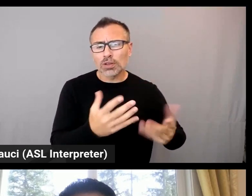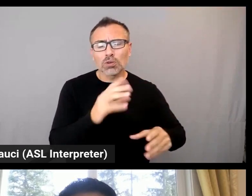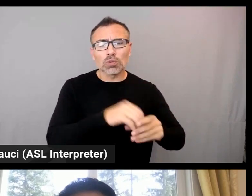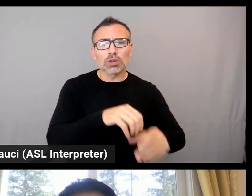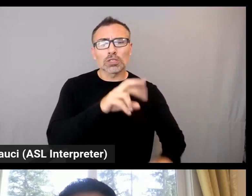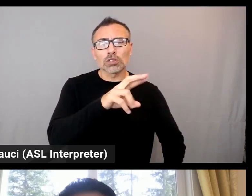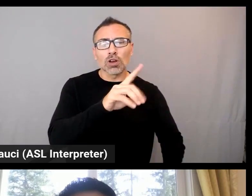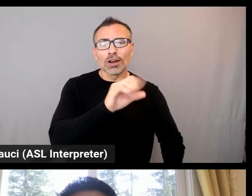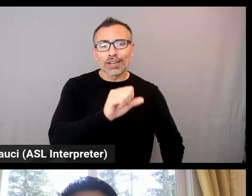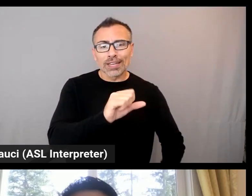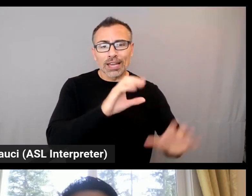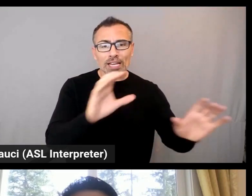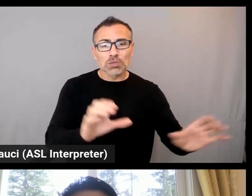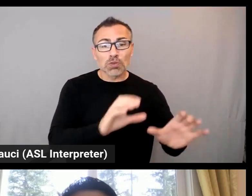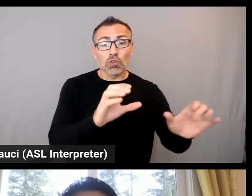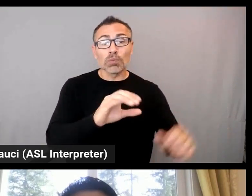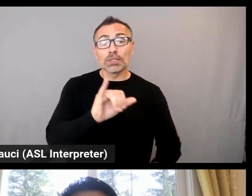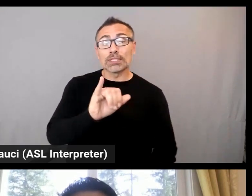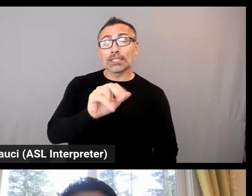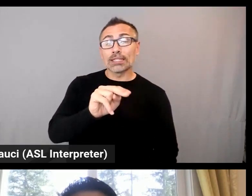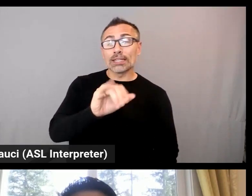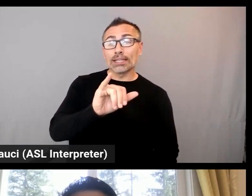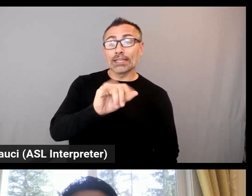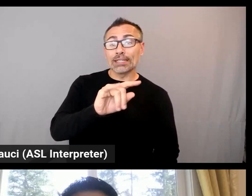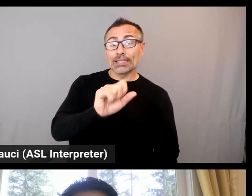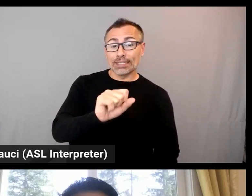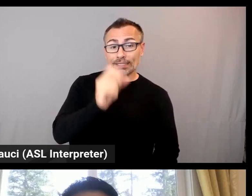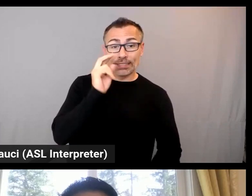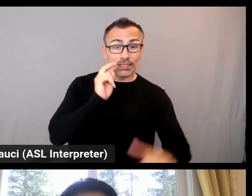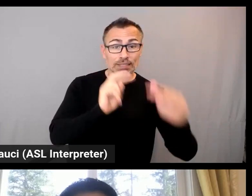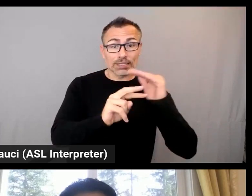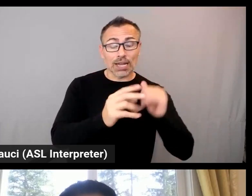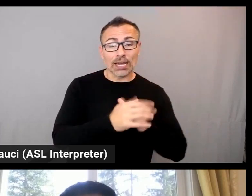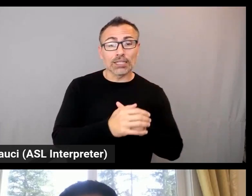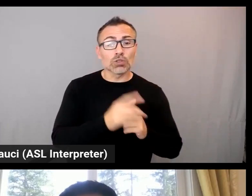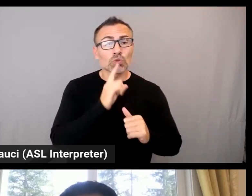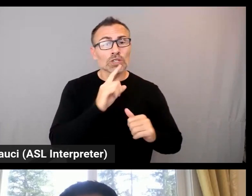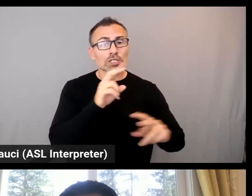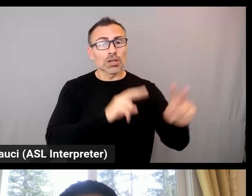RDS Performance Insights, which is a monitoring